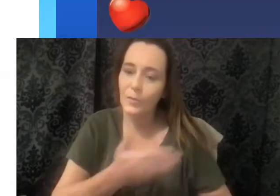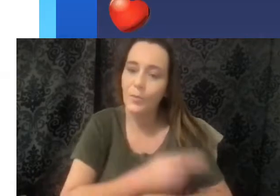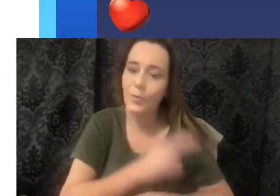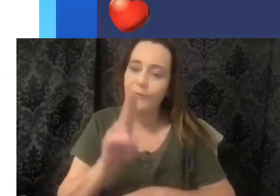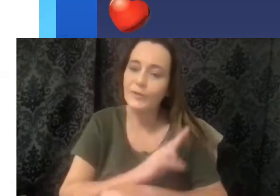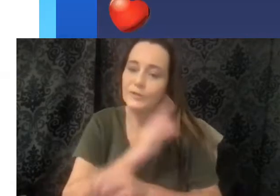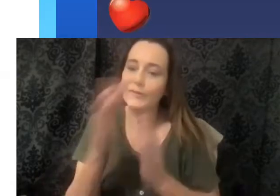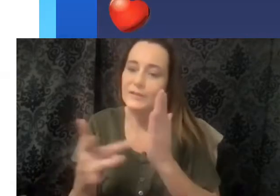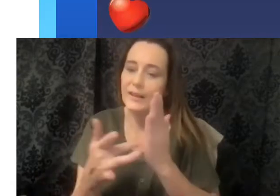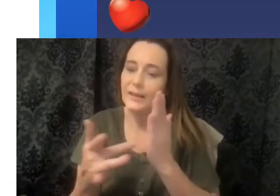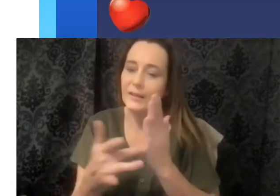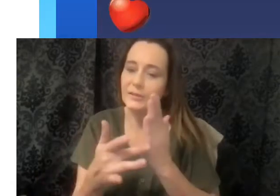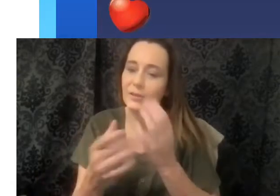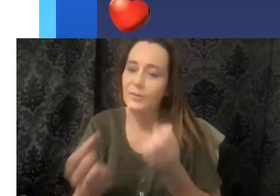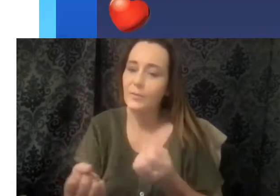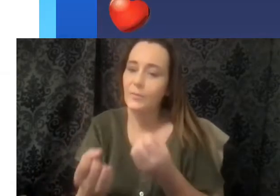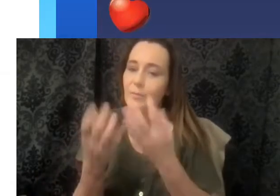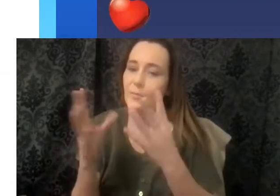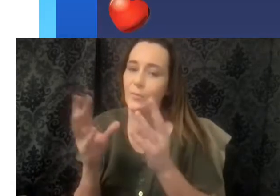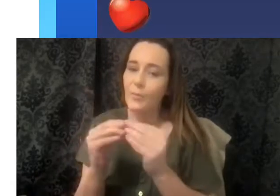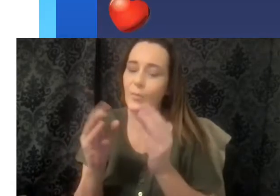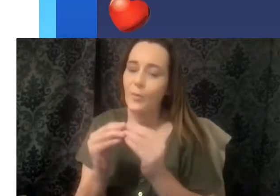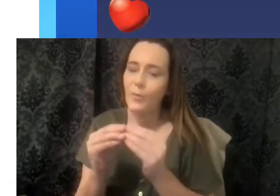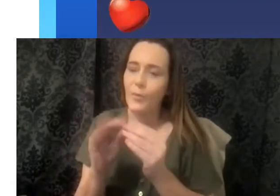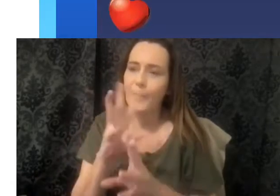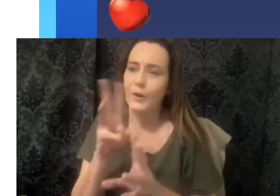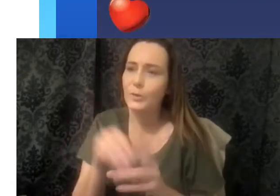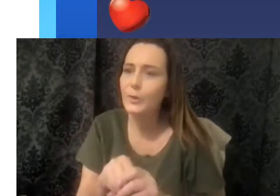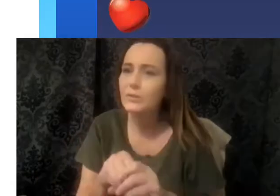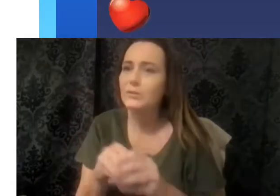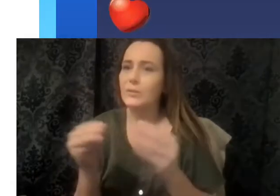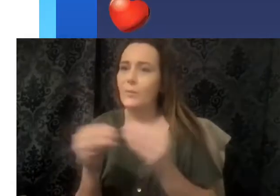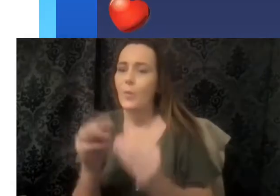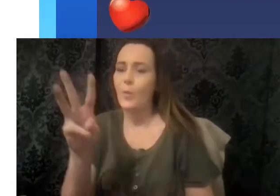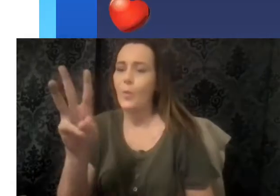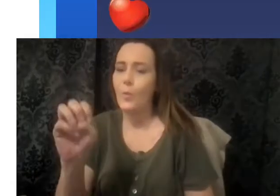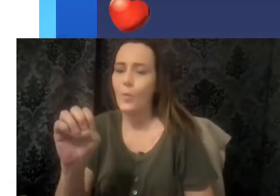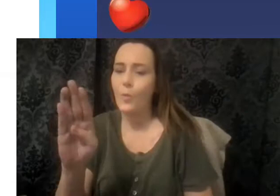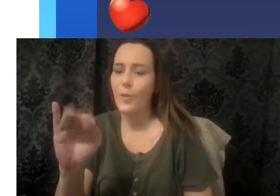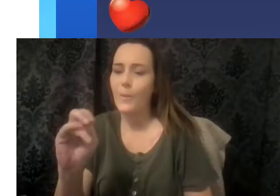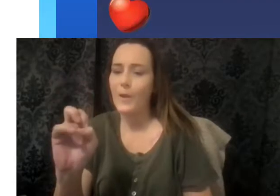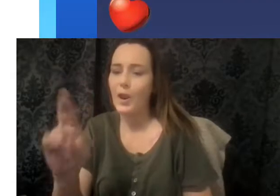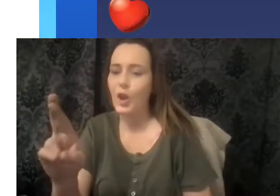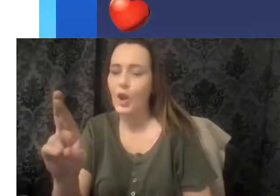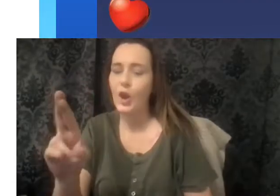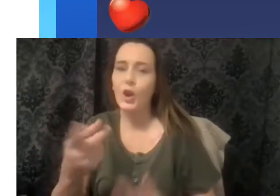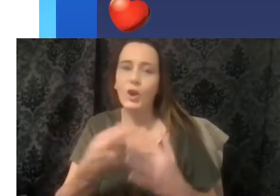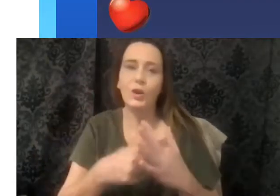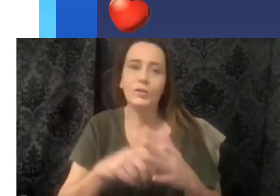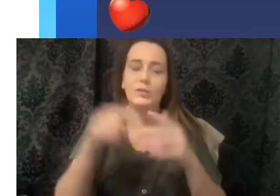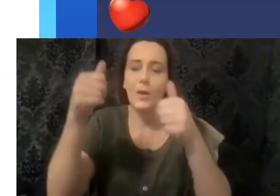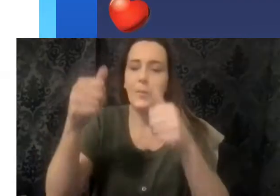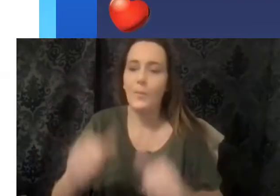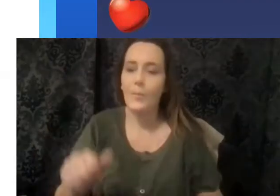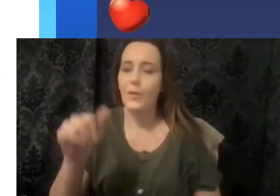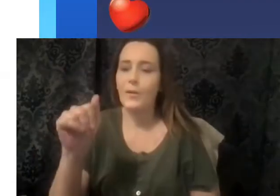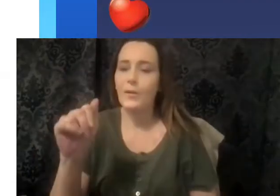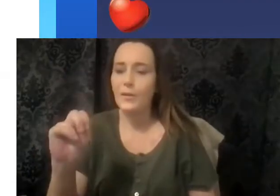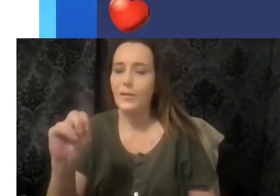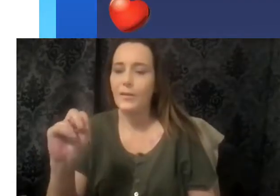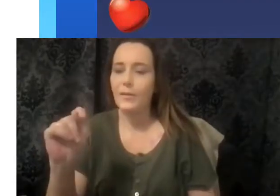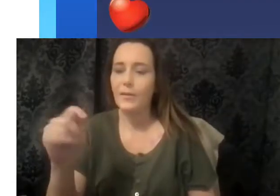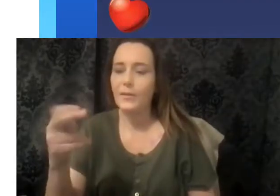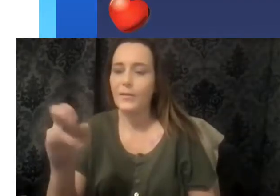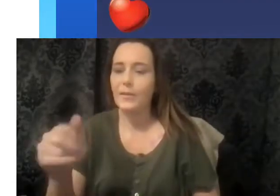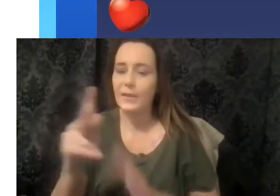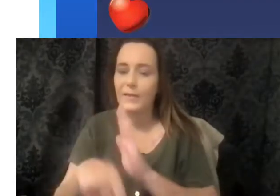technology. How many more conference participant webinars, how many more fellowship webinars, to start putting up Anthony's videos online, to make the